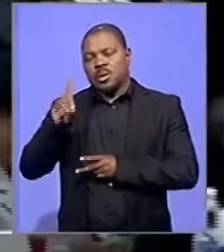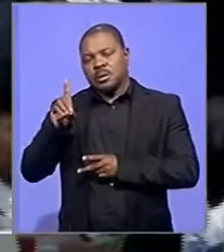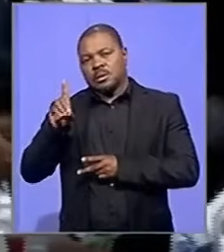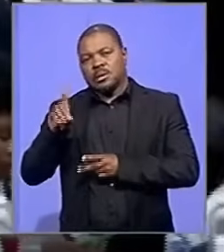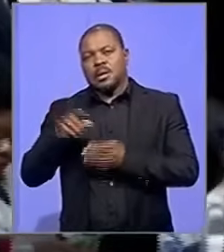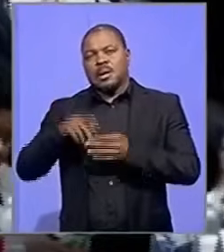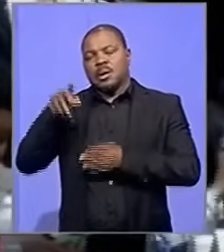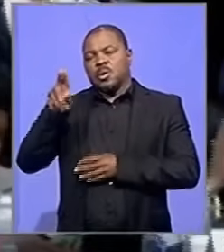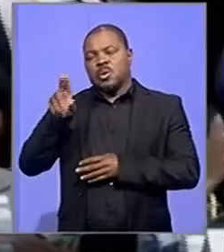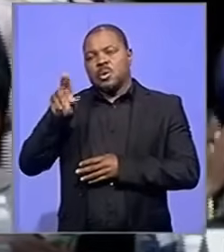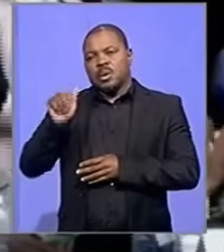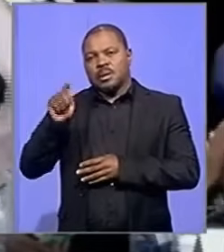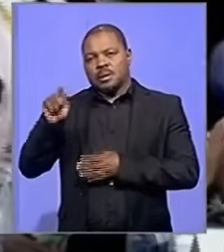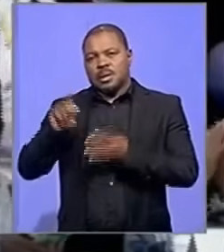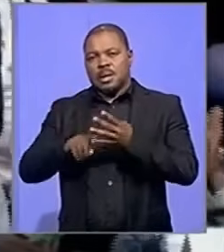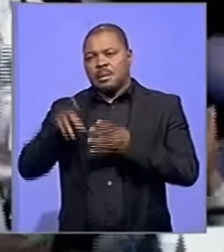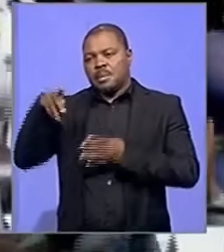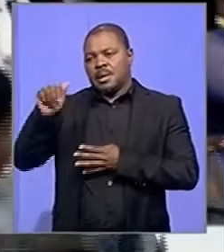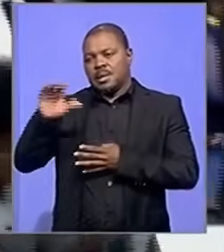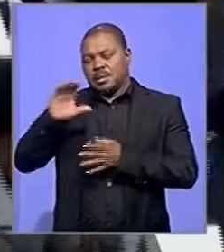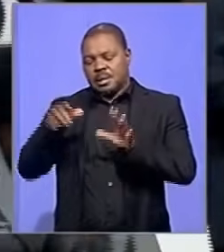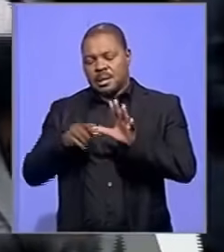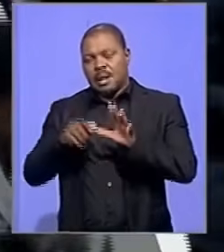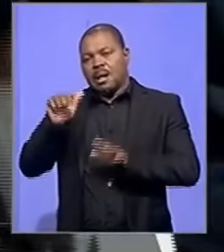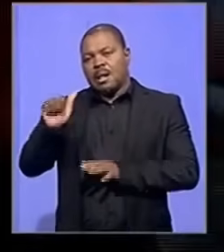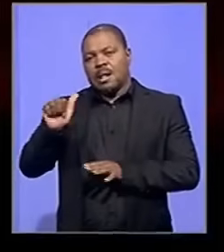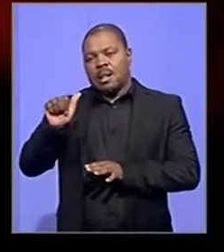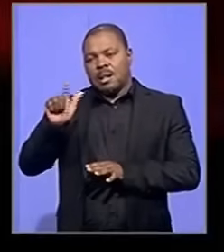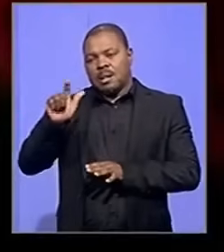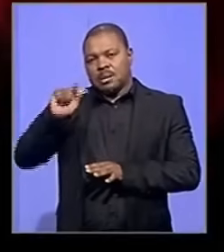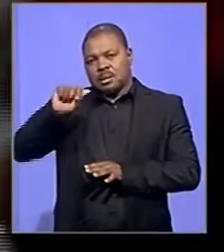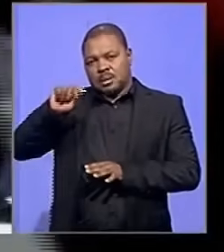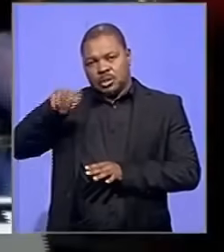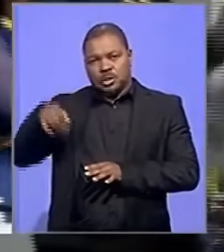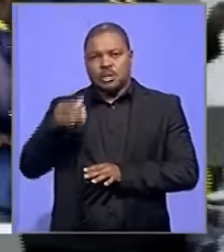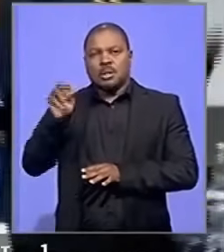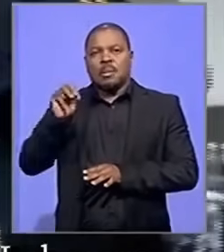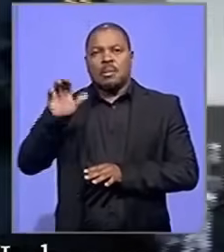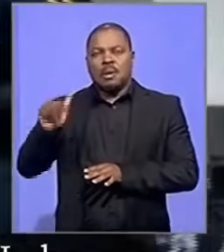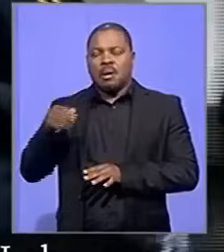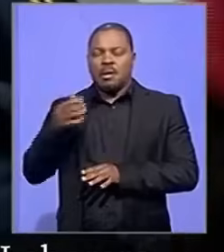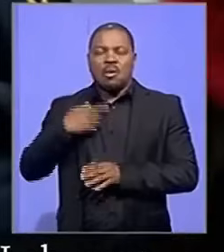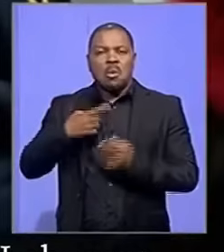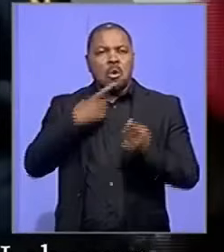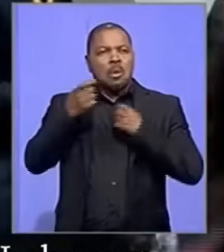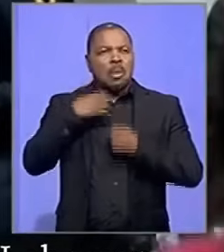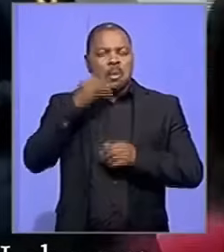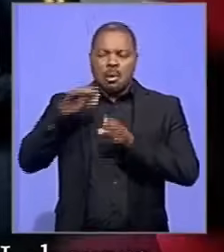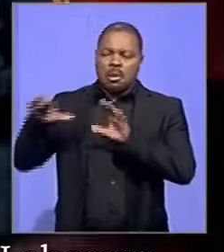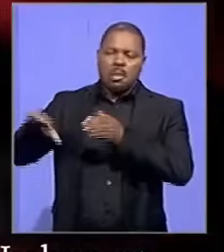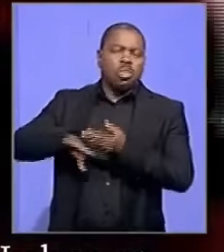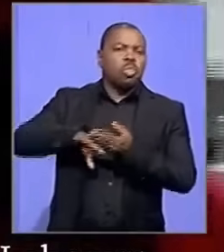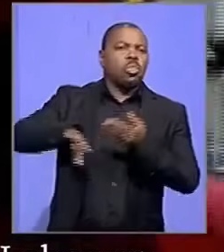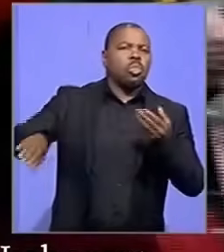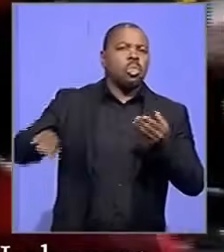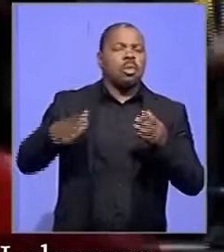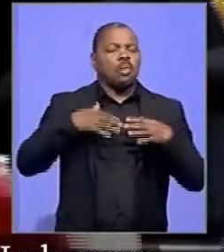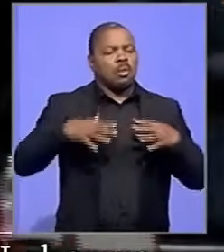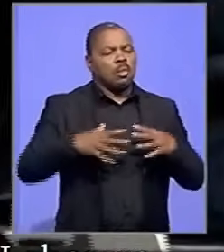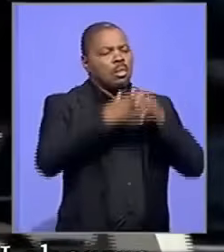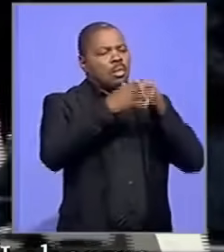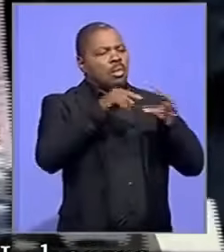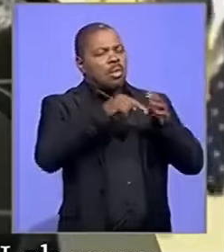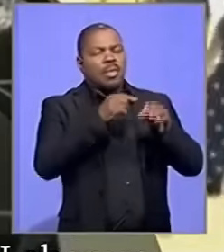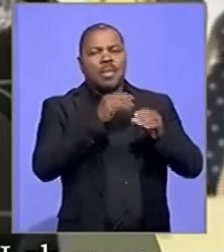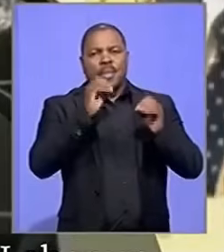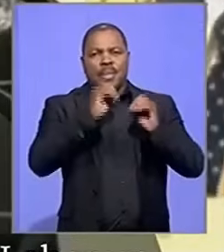UAT, PAC, ATM le Al-Jamaa e ntšhitše ngongorego ya gore e kgapetšwe ka thoko dipoledišanong tša mmušo wa botee bja